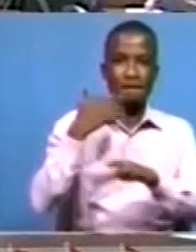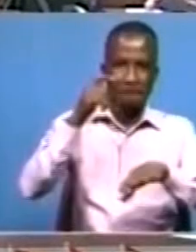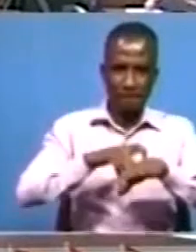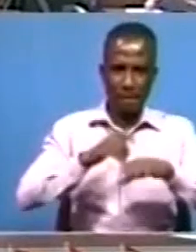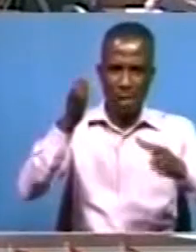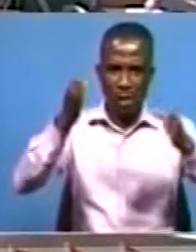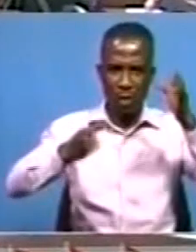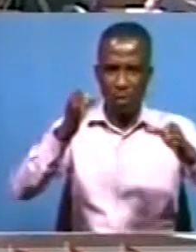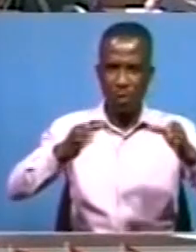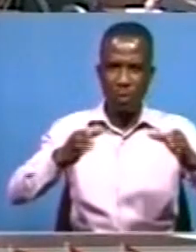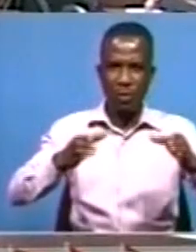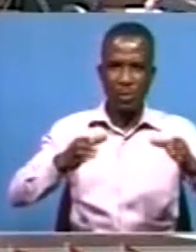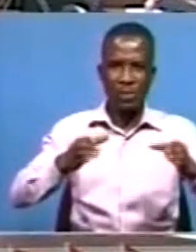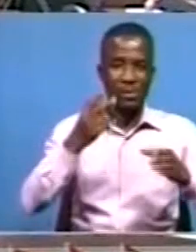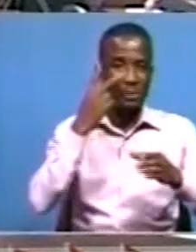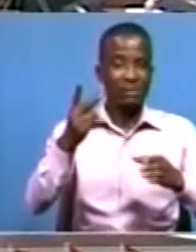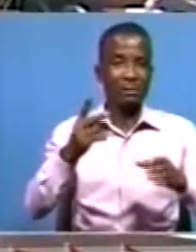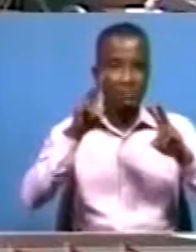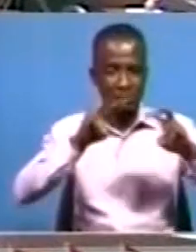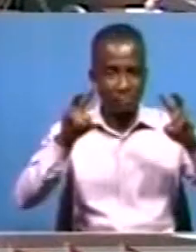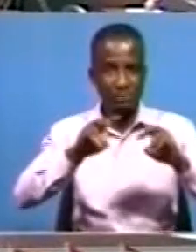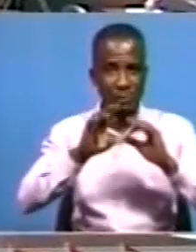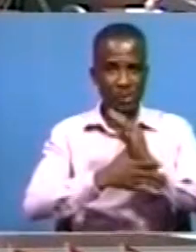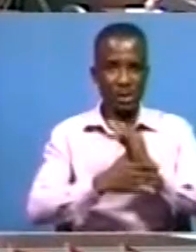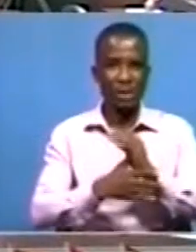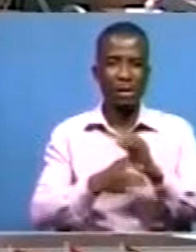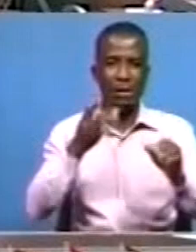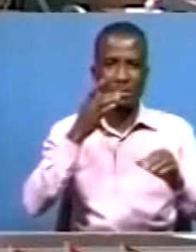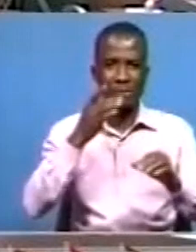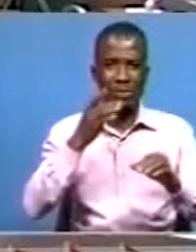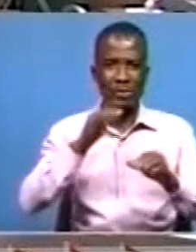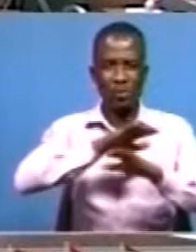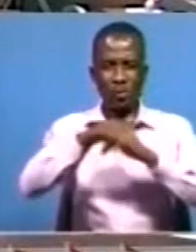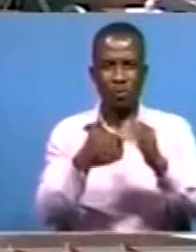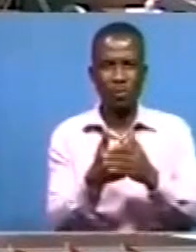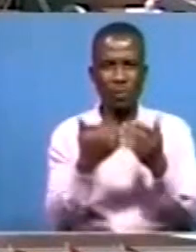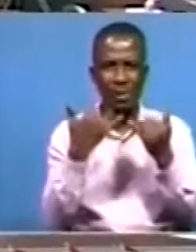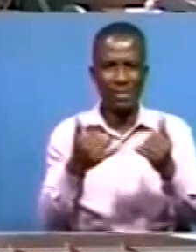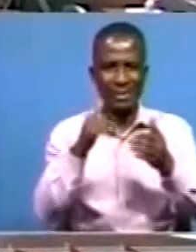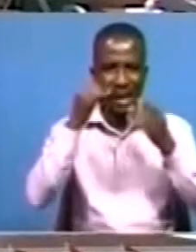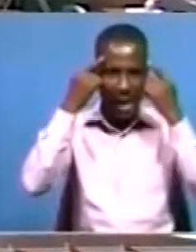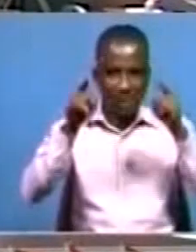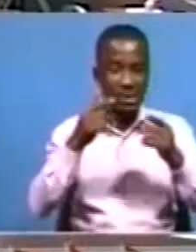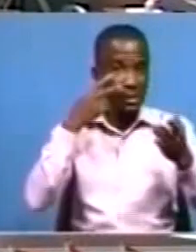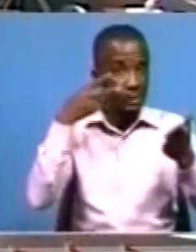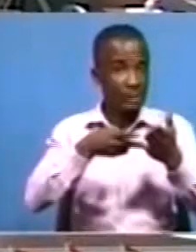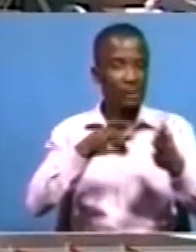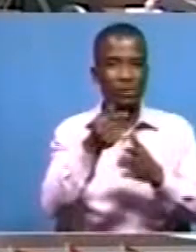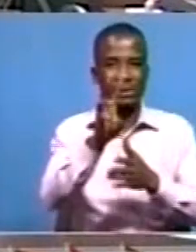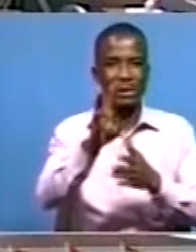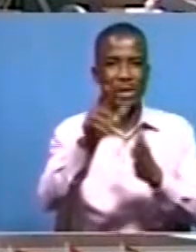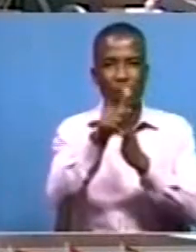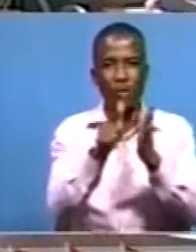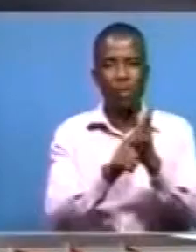Supreme Court reviewed the legal principles on the equitable doctrine of promissory estoppel that has been captured in Section 26